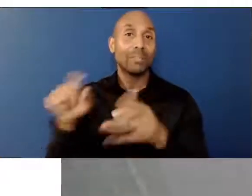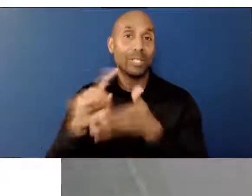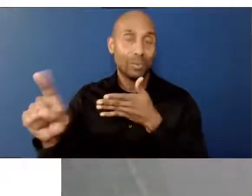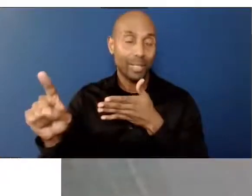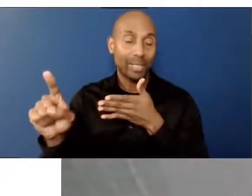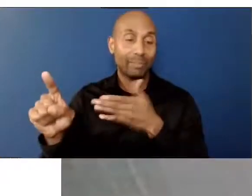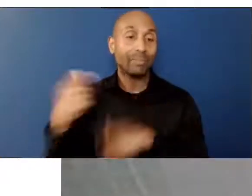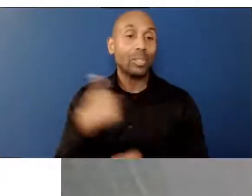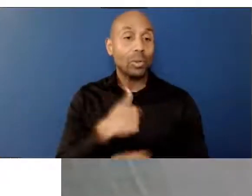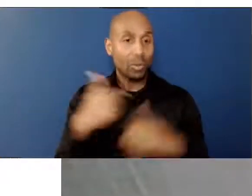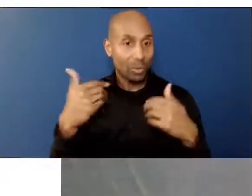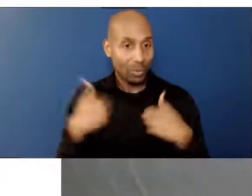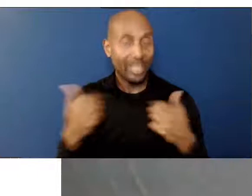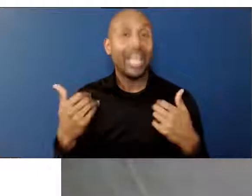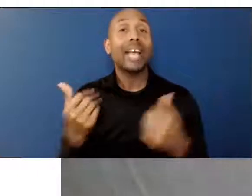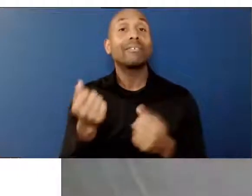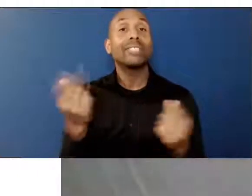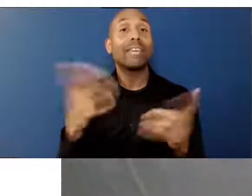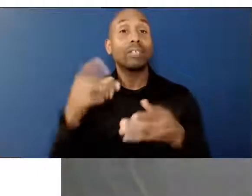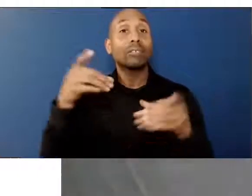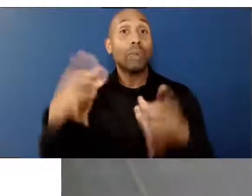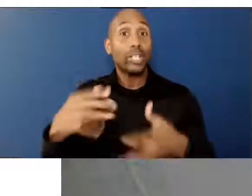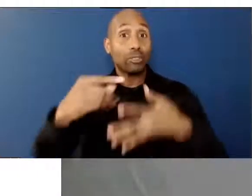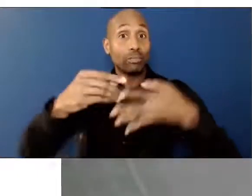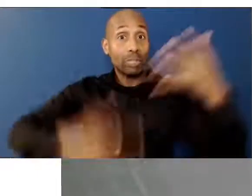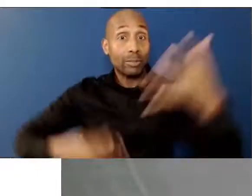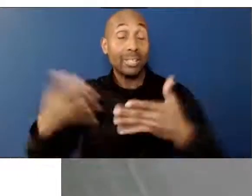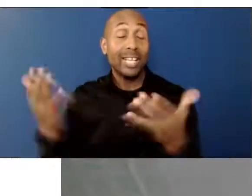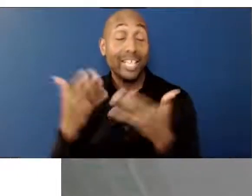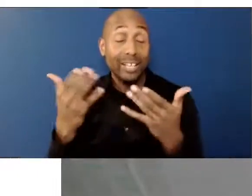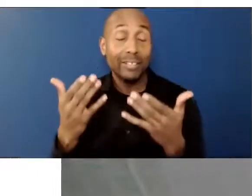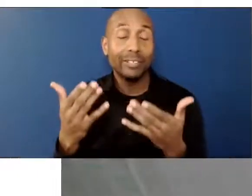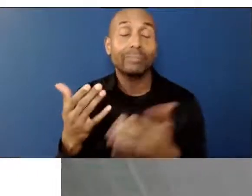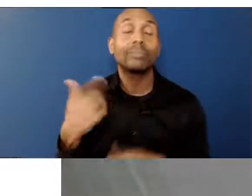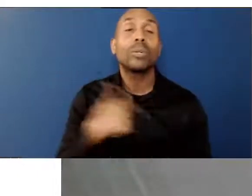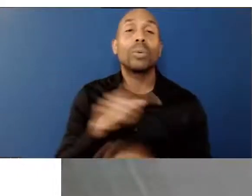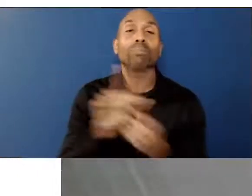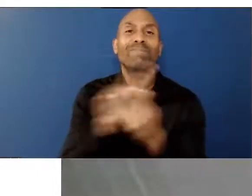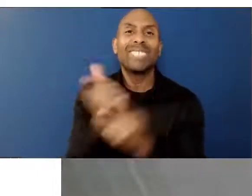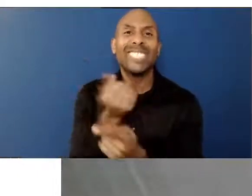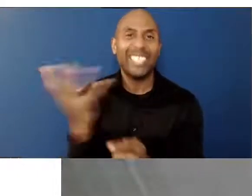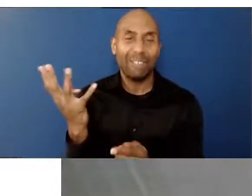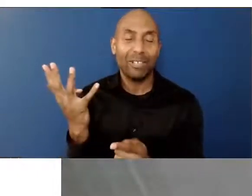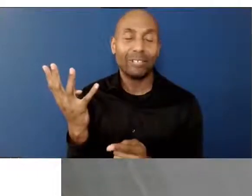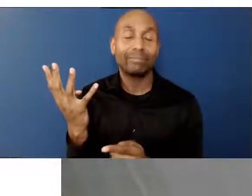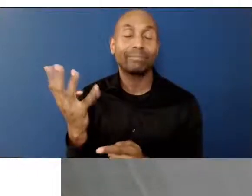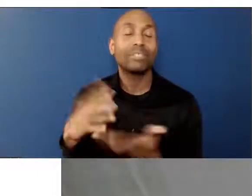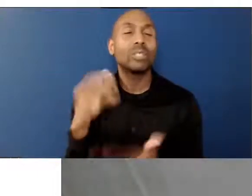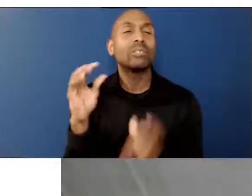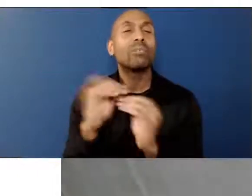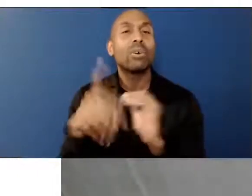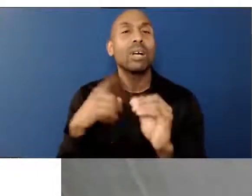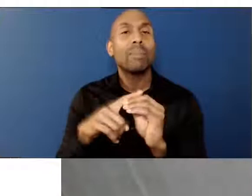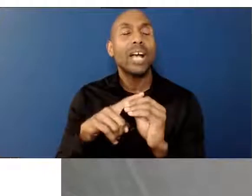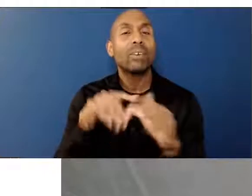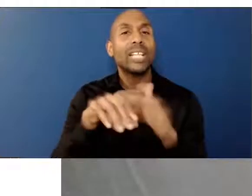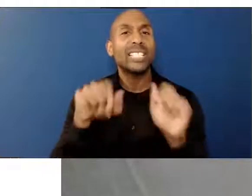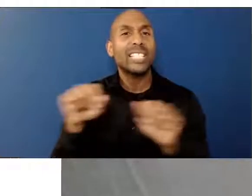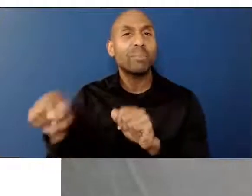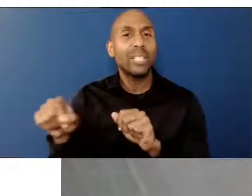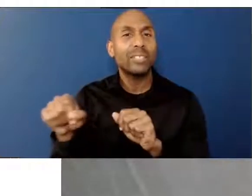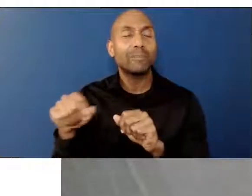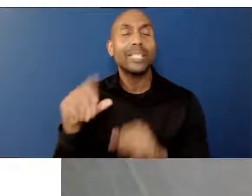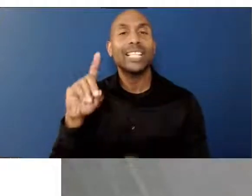here. Today, we're going to get an opportunity to meet a few of those members and to learn some more about the Accessibility Directorate and their role within